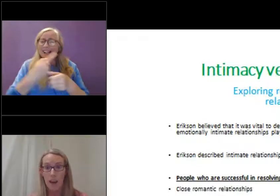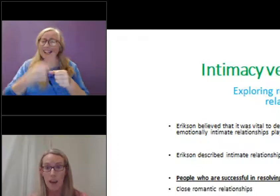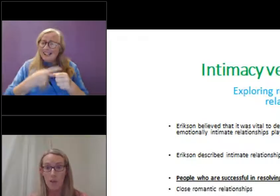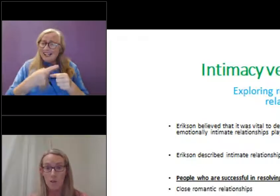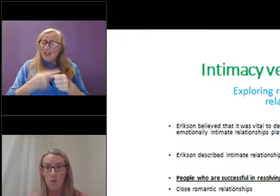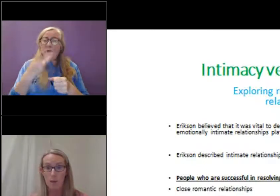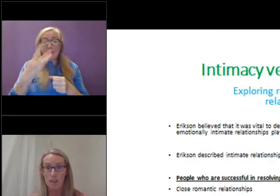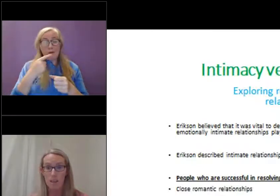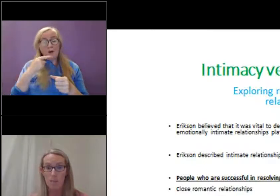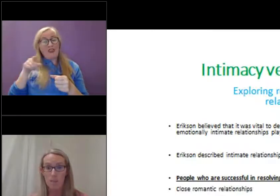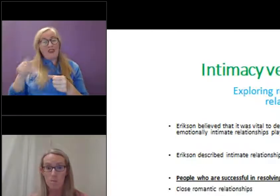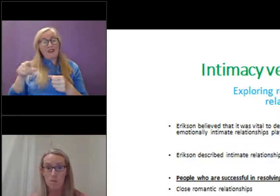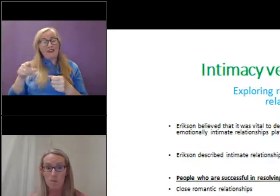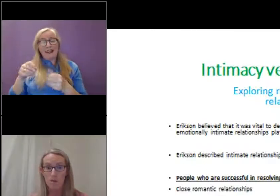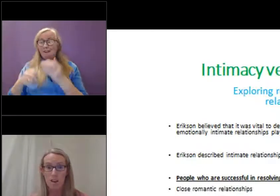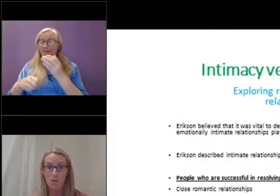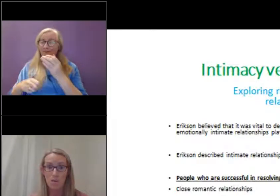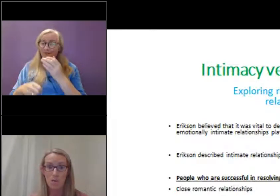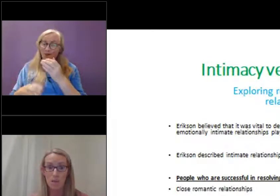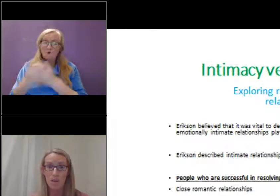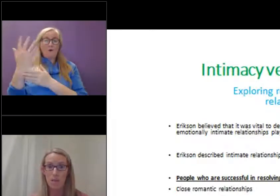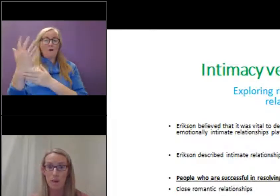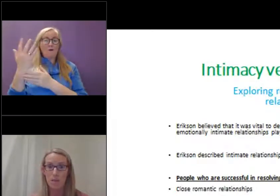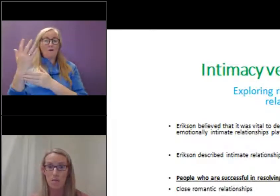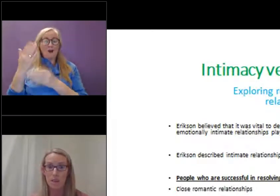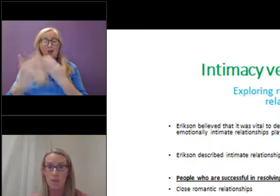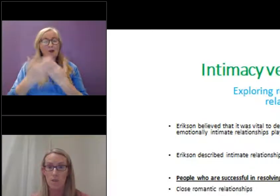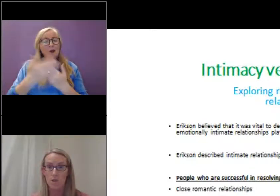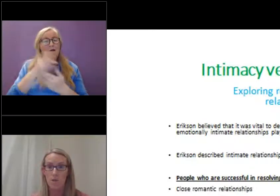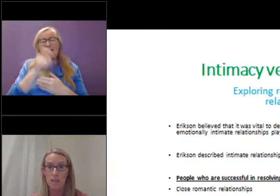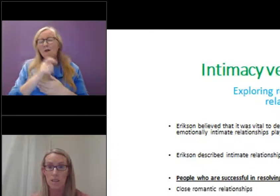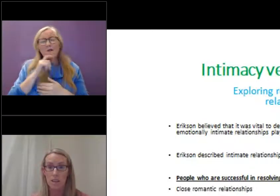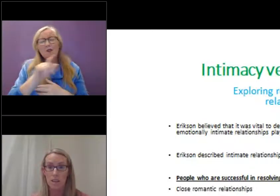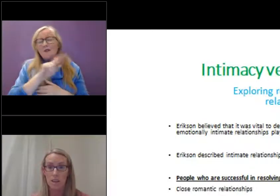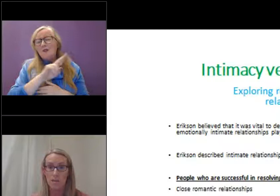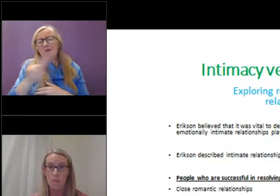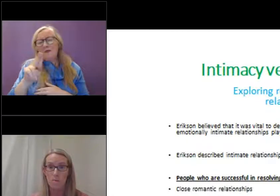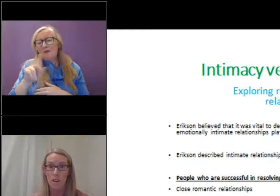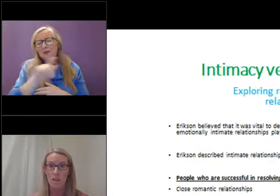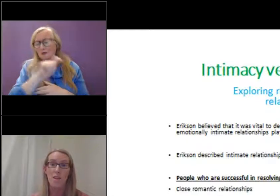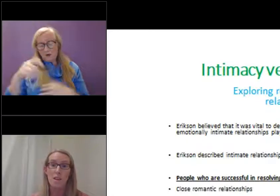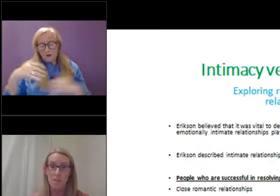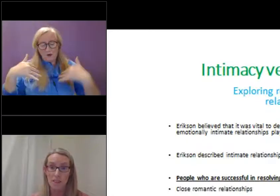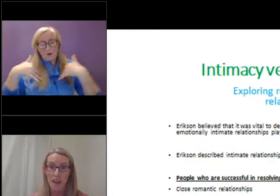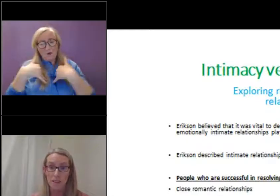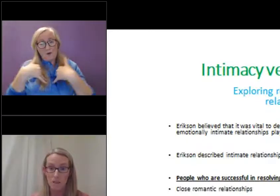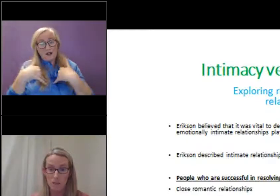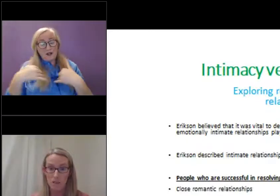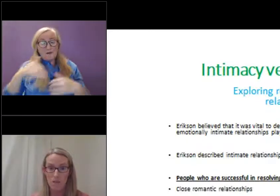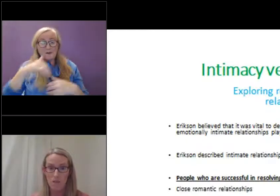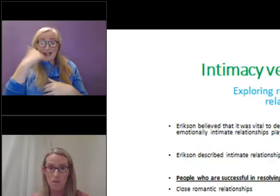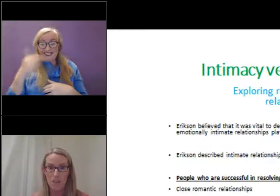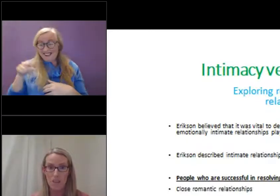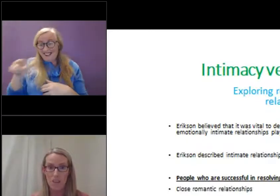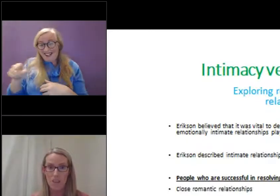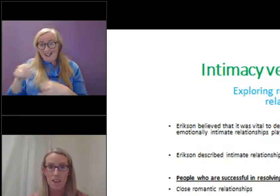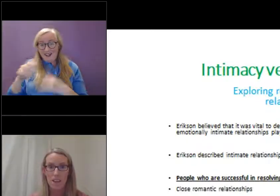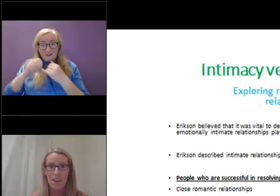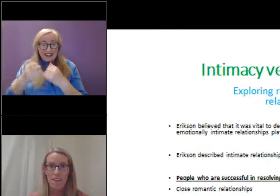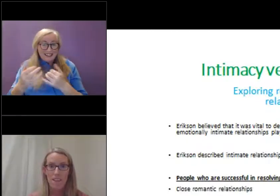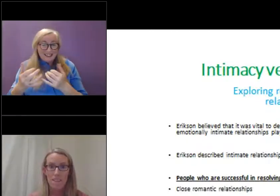formed young person. Just not to be too worried about them, that they're just trying to, I suppose, find themselves